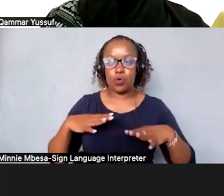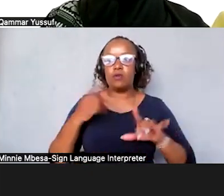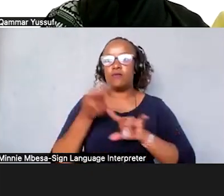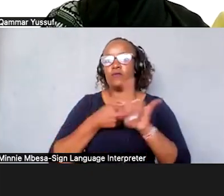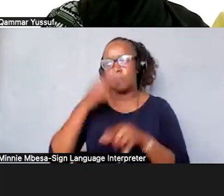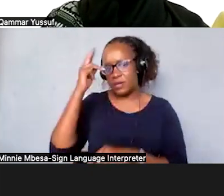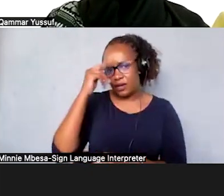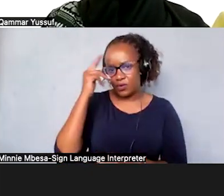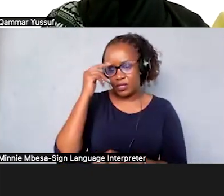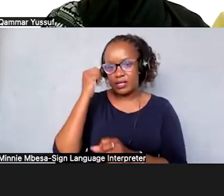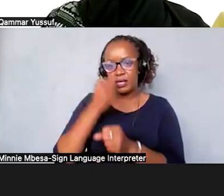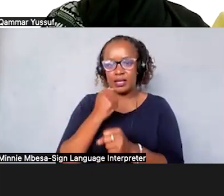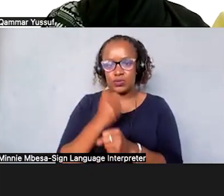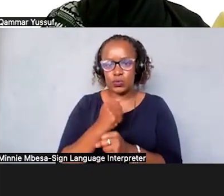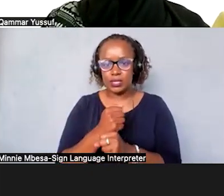camp, whereby